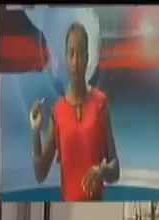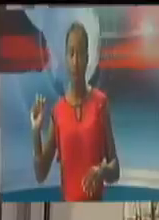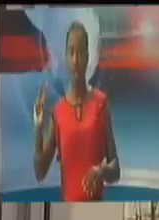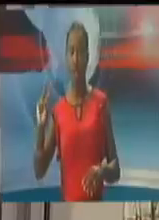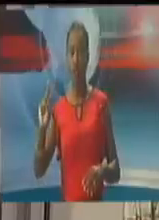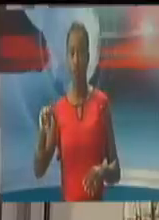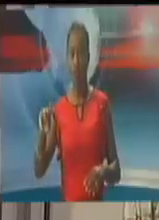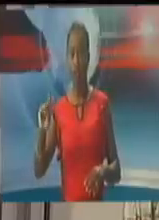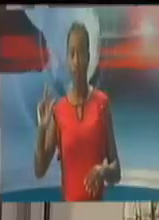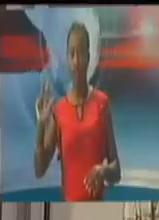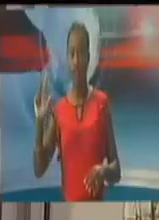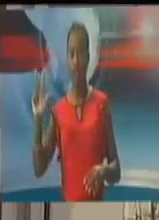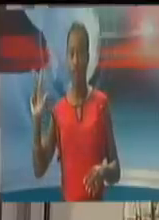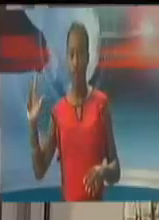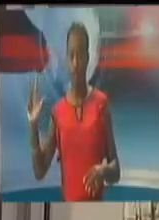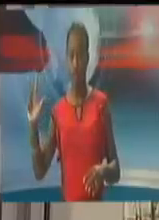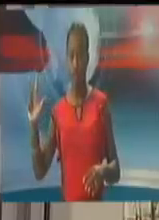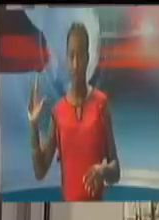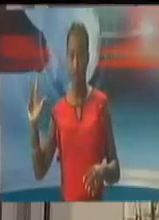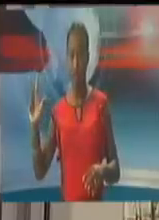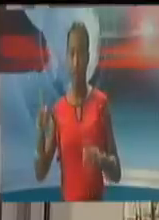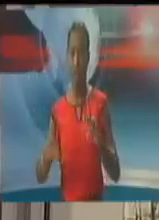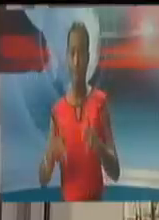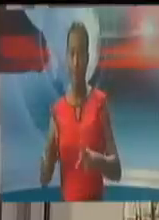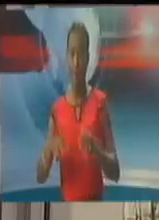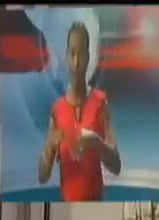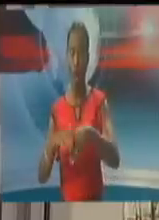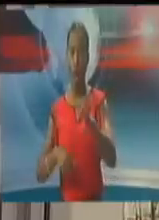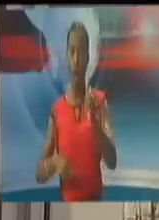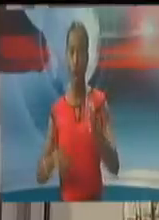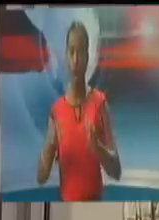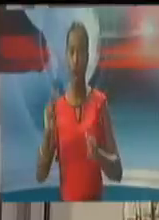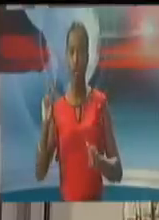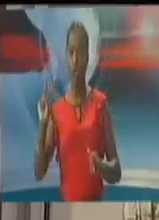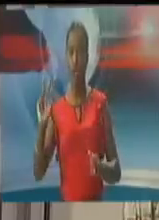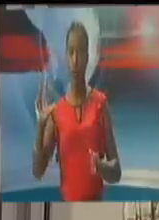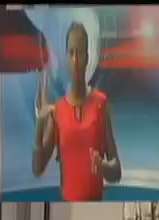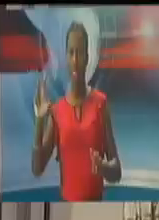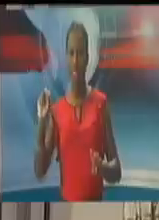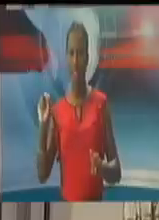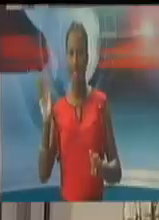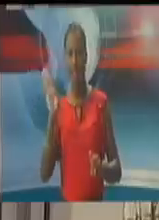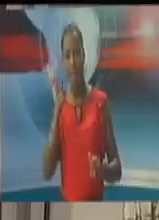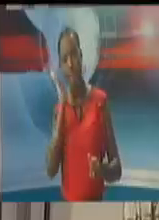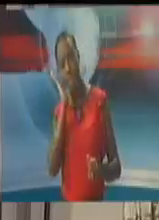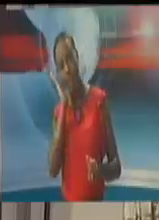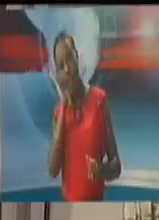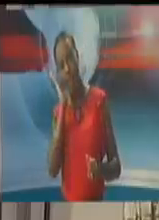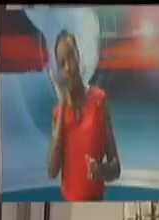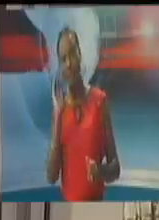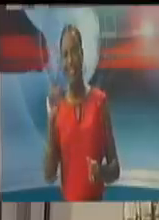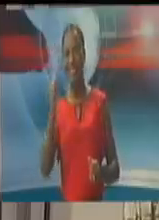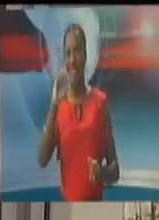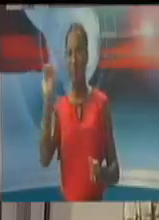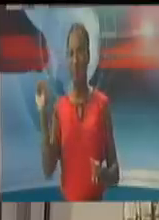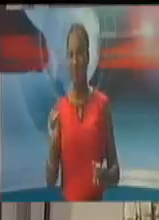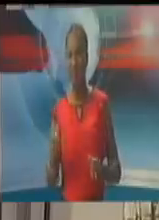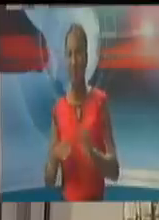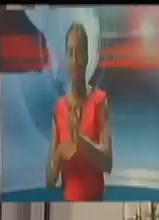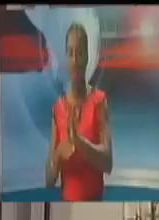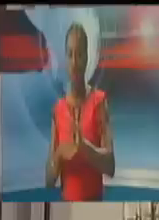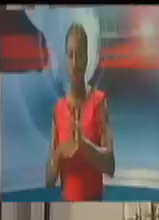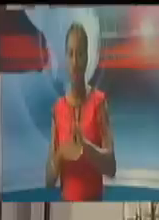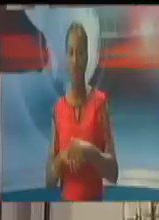23 people out of 230 beds, so 10% utilization. There are